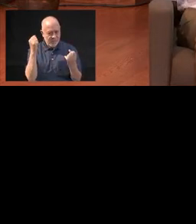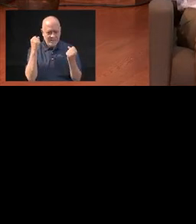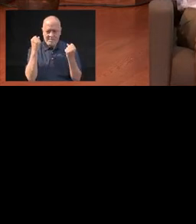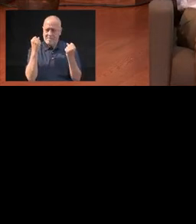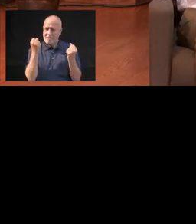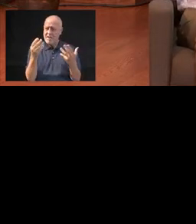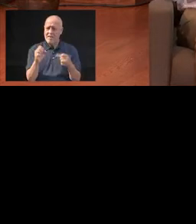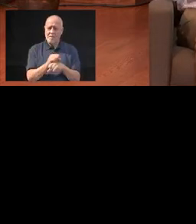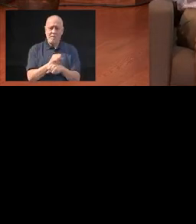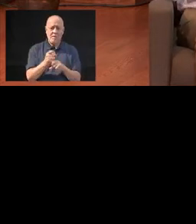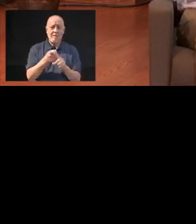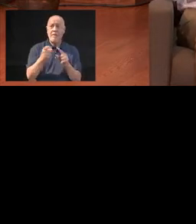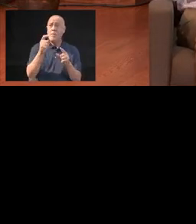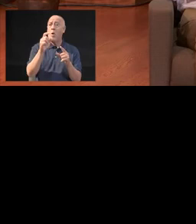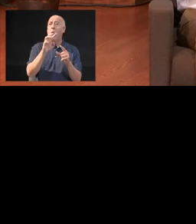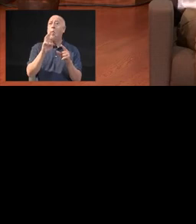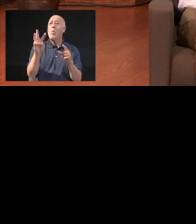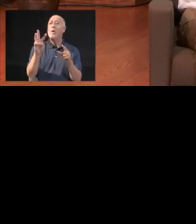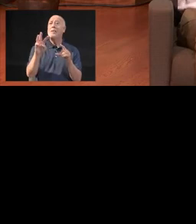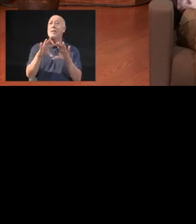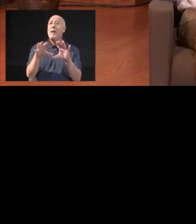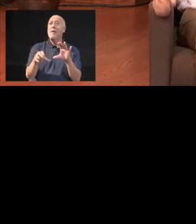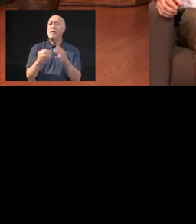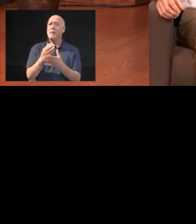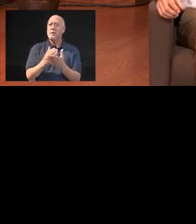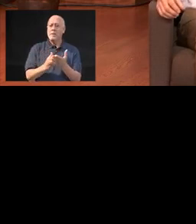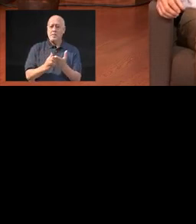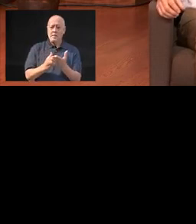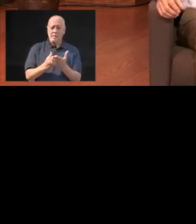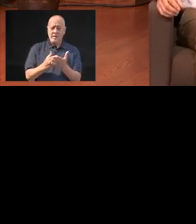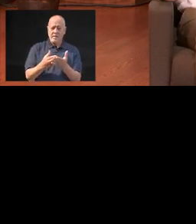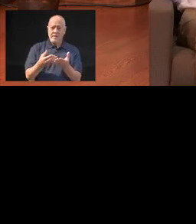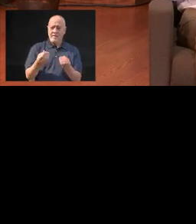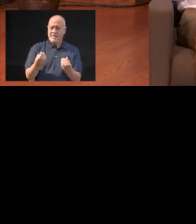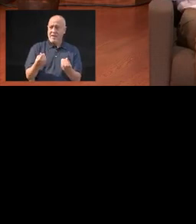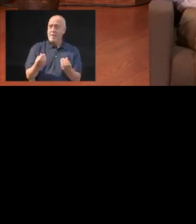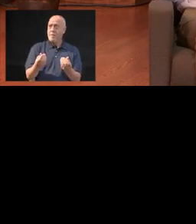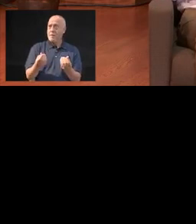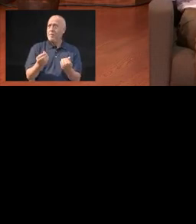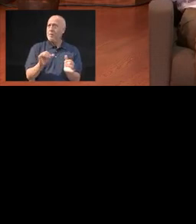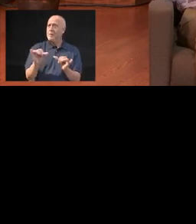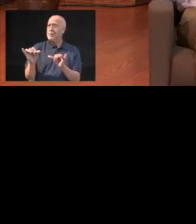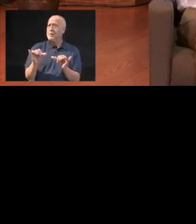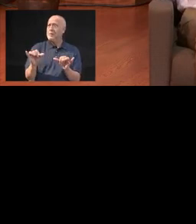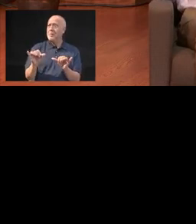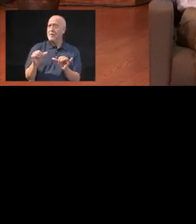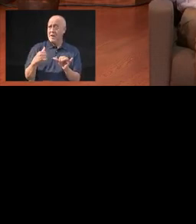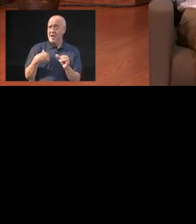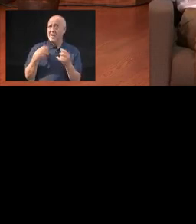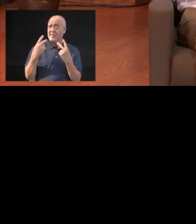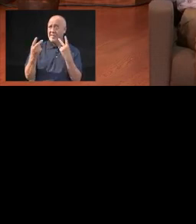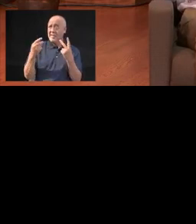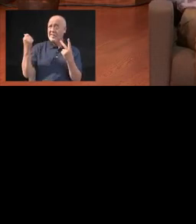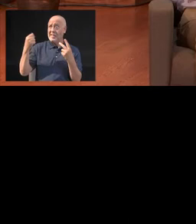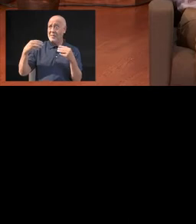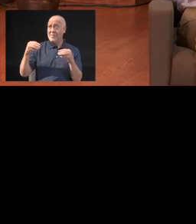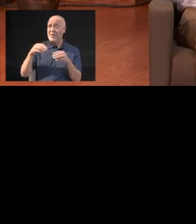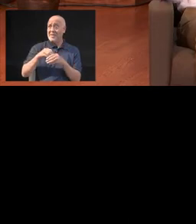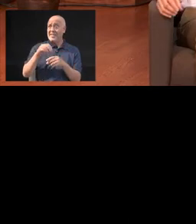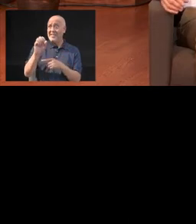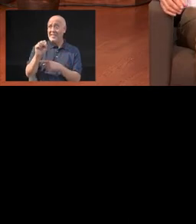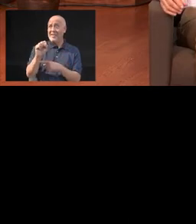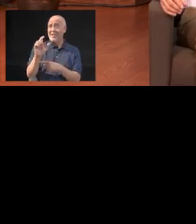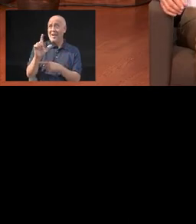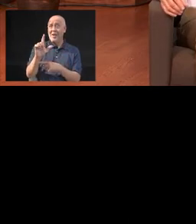of their employees are from West Africa. And some of the fabric that was used was similar to the fabric I've seen in the markets in Sierra Leone and in